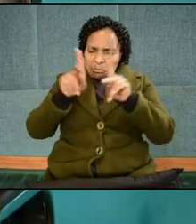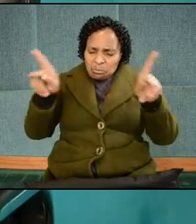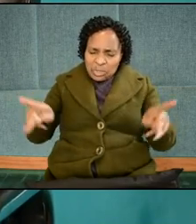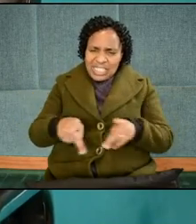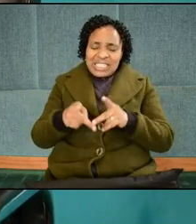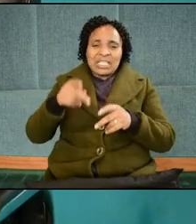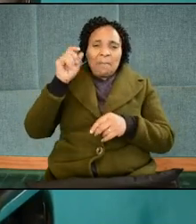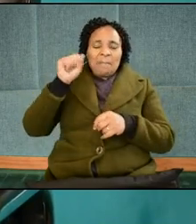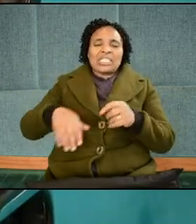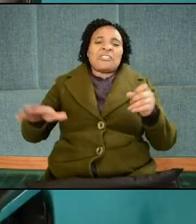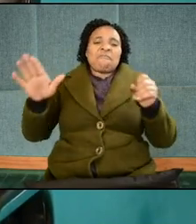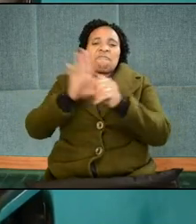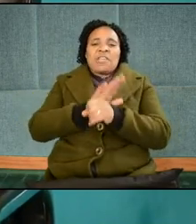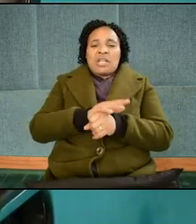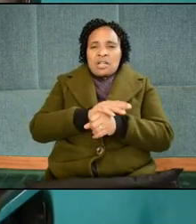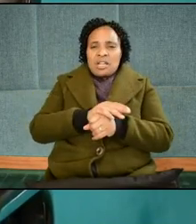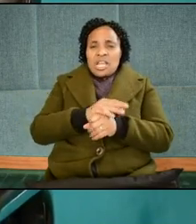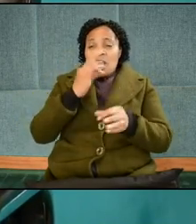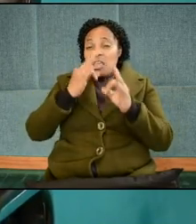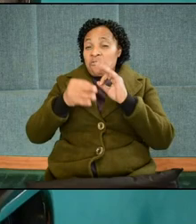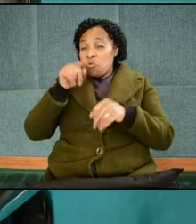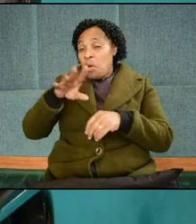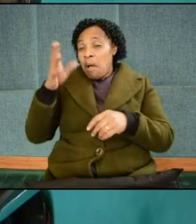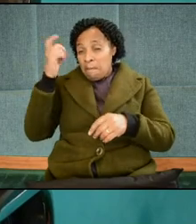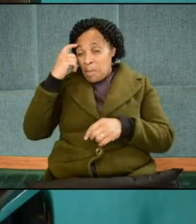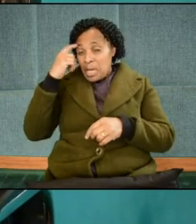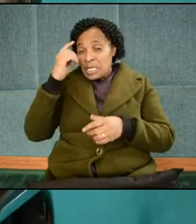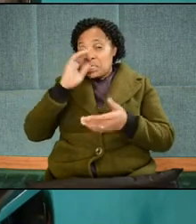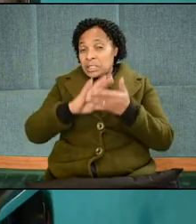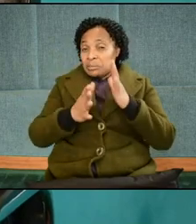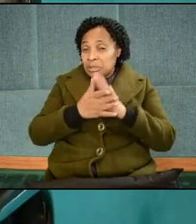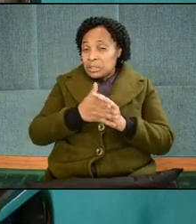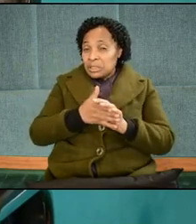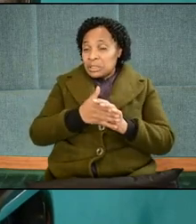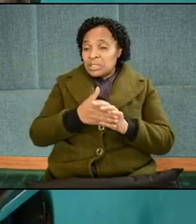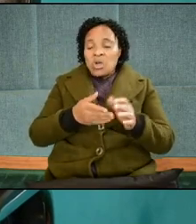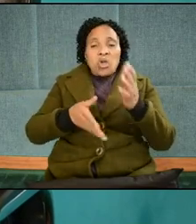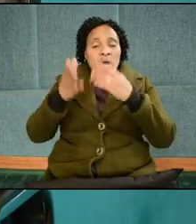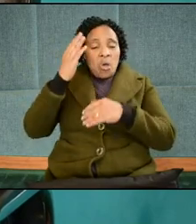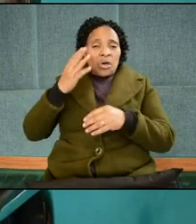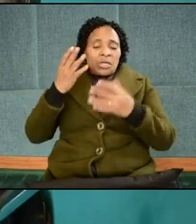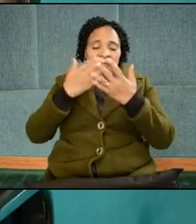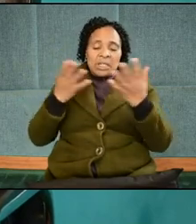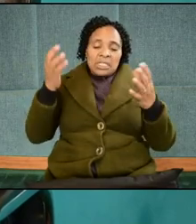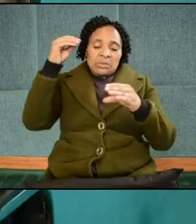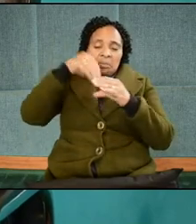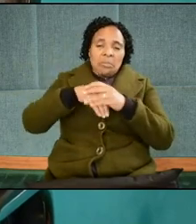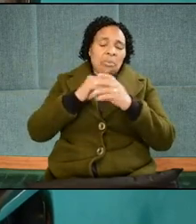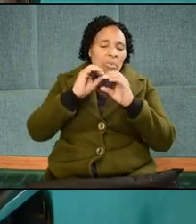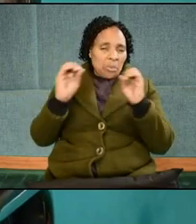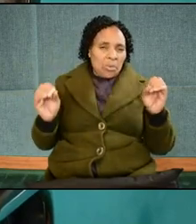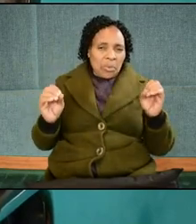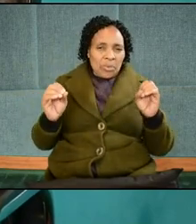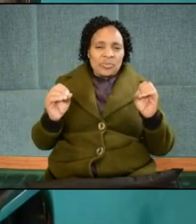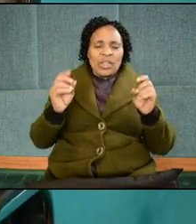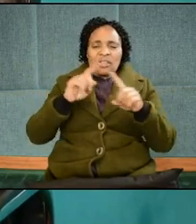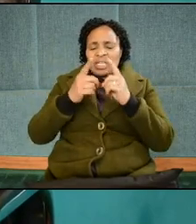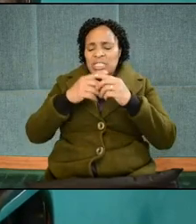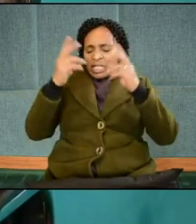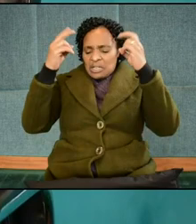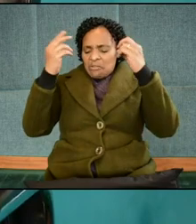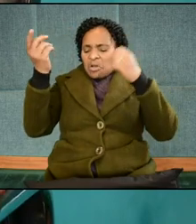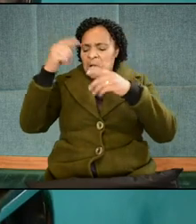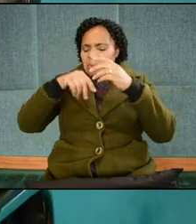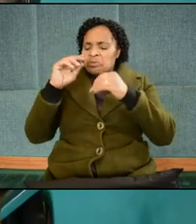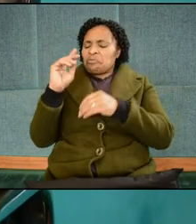has to be filled. Now, if your mind is empty and you're not filling it with godly stuff, or you've not been filling it with godly stuff, and the devil comes to it